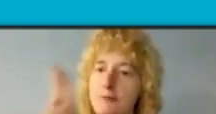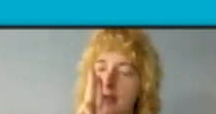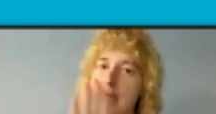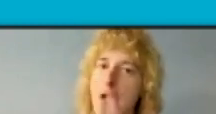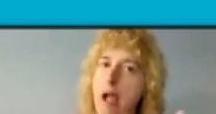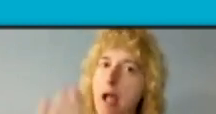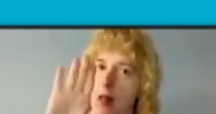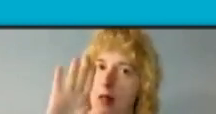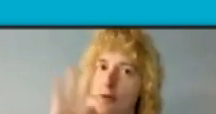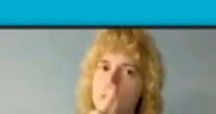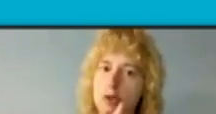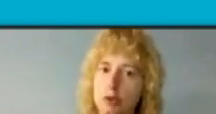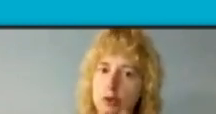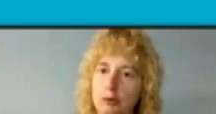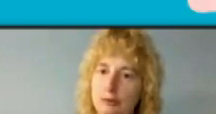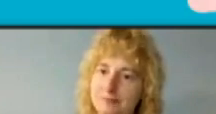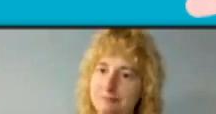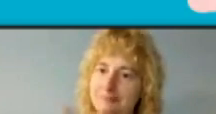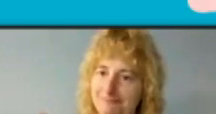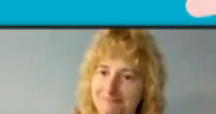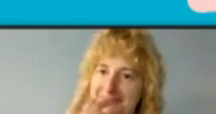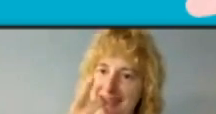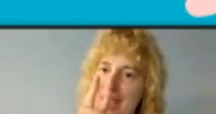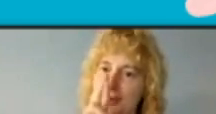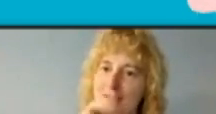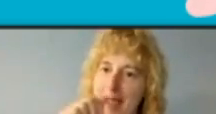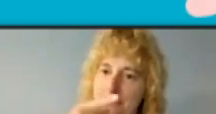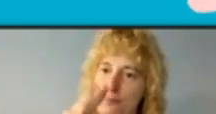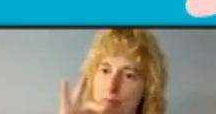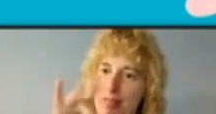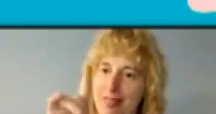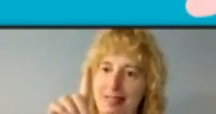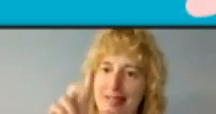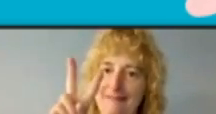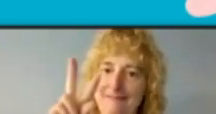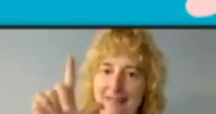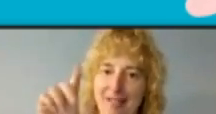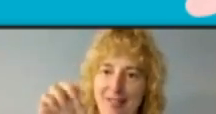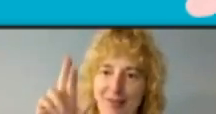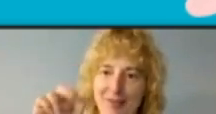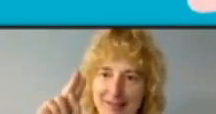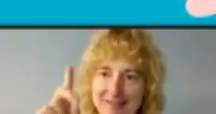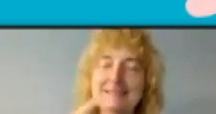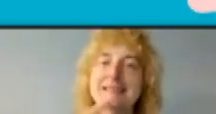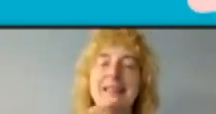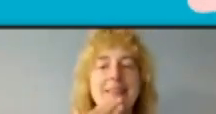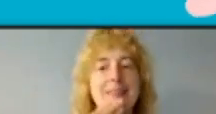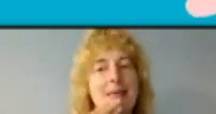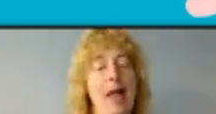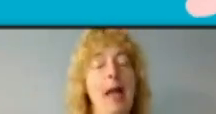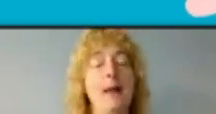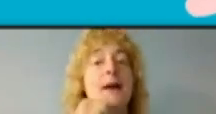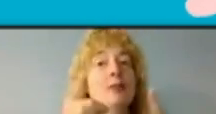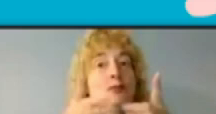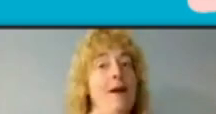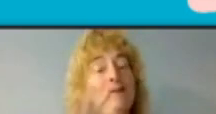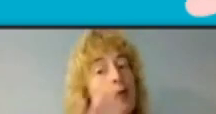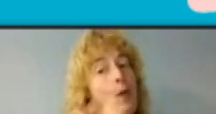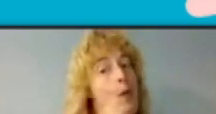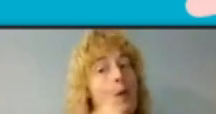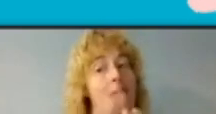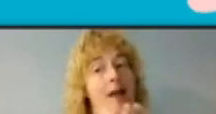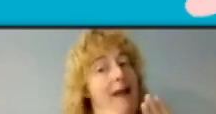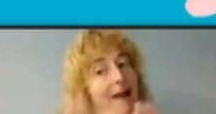welcome. Thank you, Jametta. I'm excited that we're able to do this, and I'm actually not the director of the whole college. I'm just director of